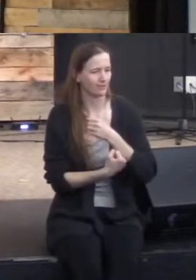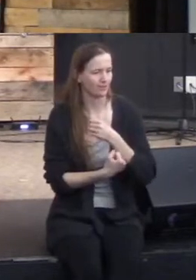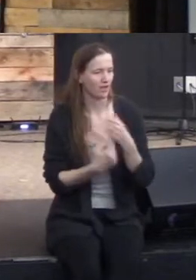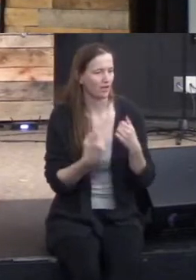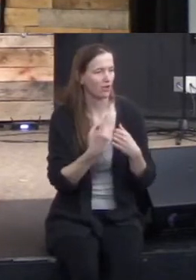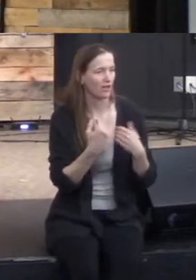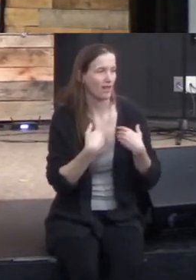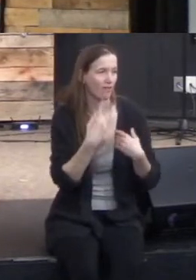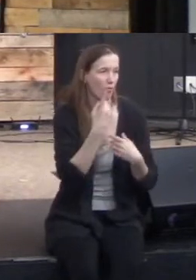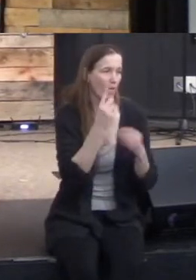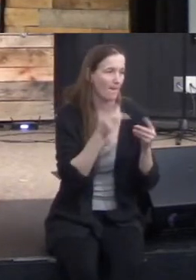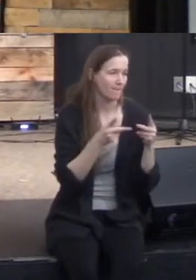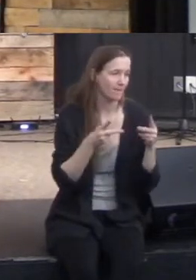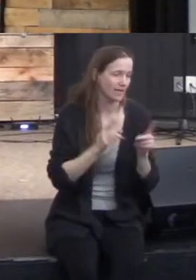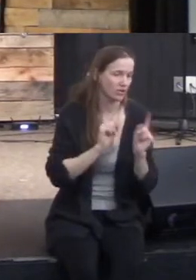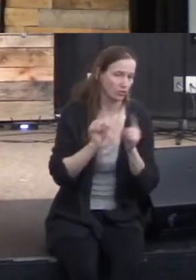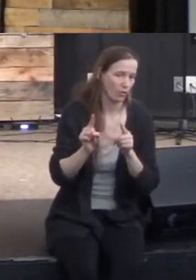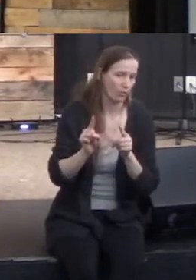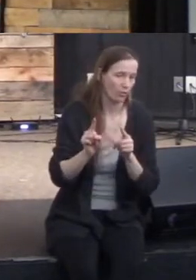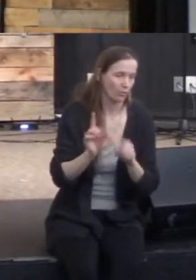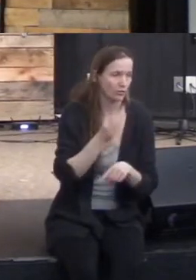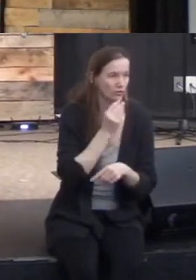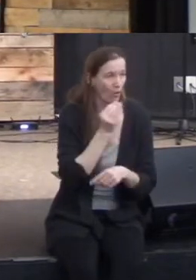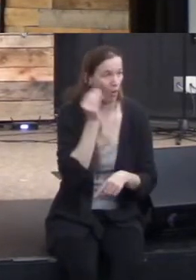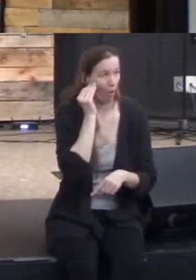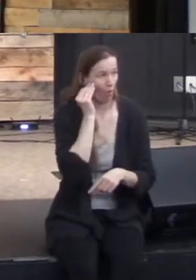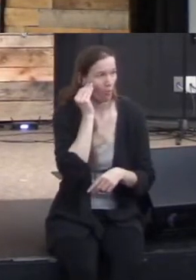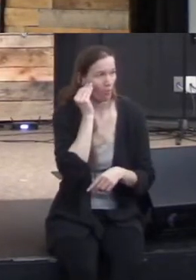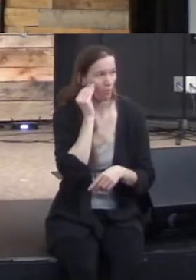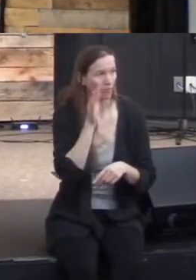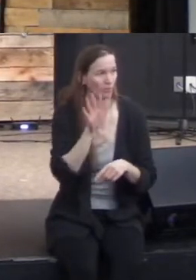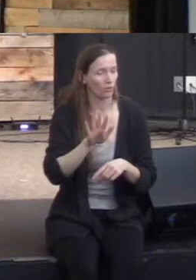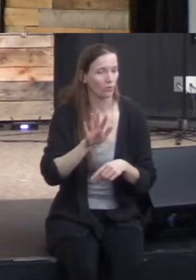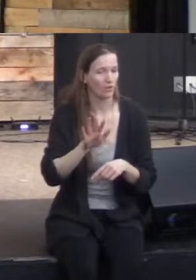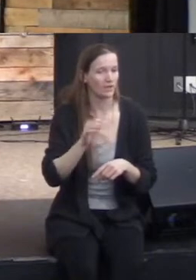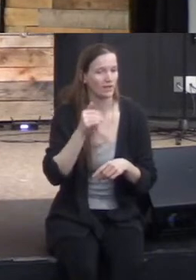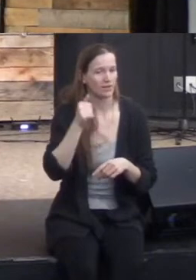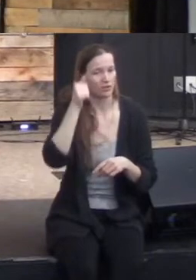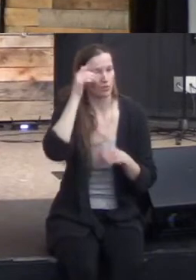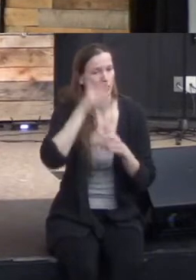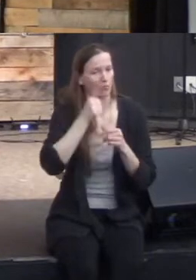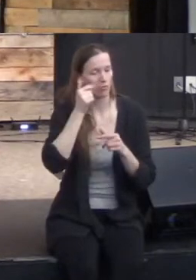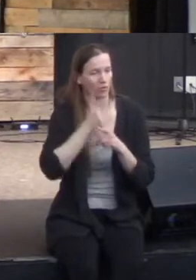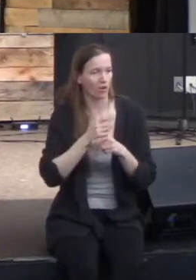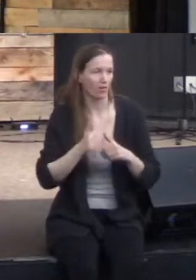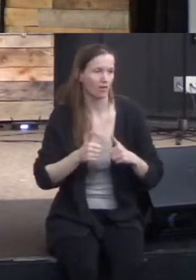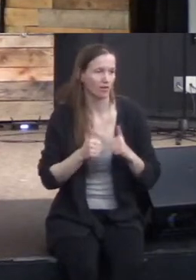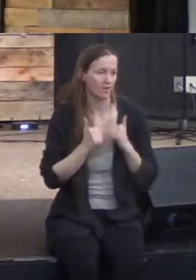brother was. And he's at the fords of the Jacob.